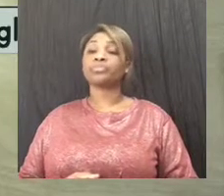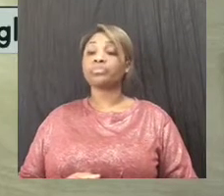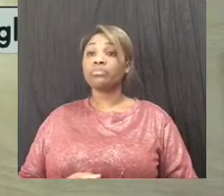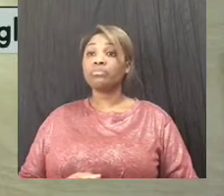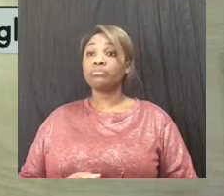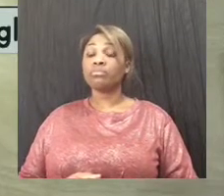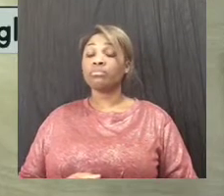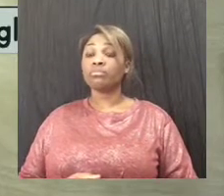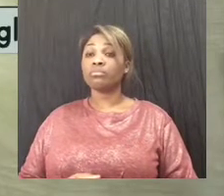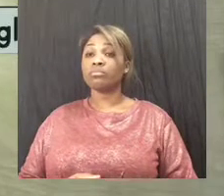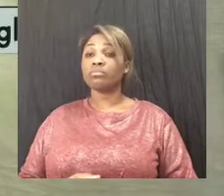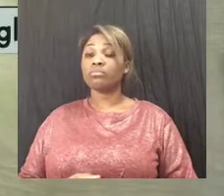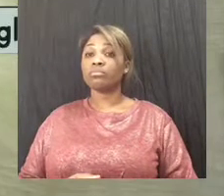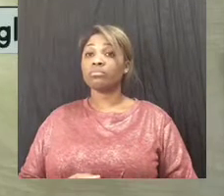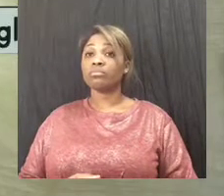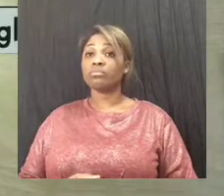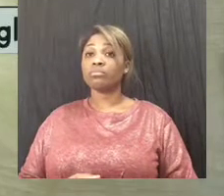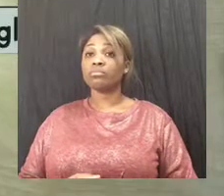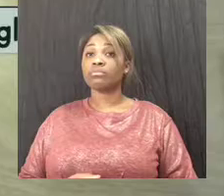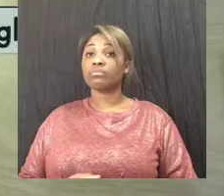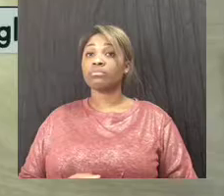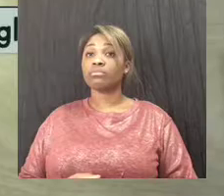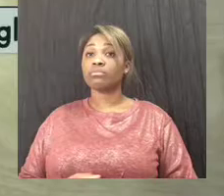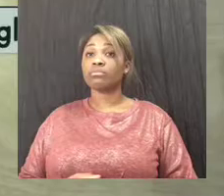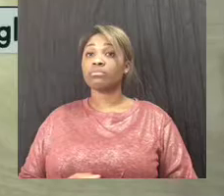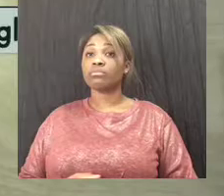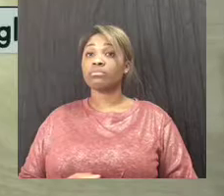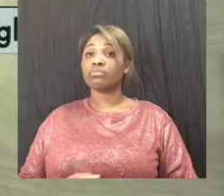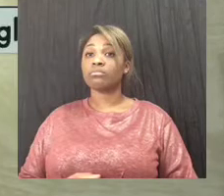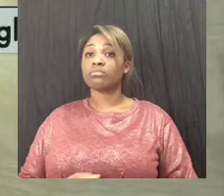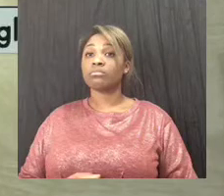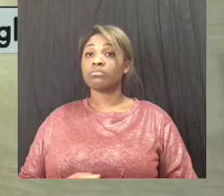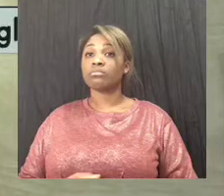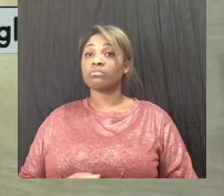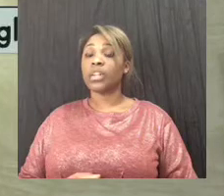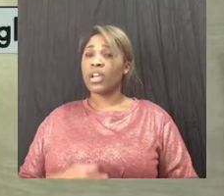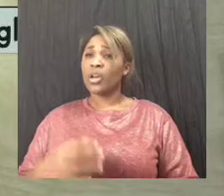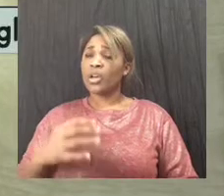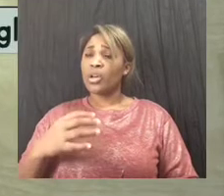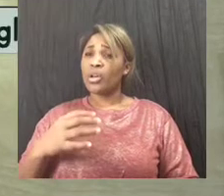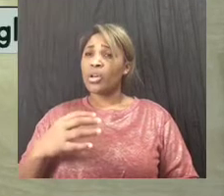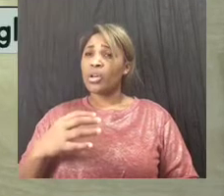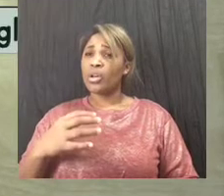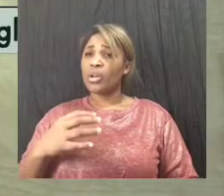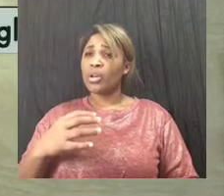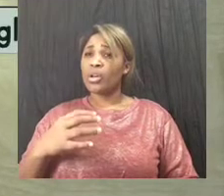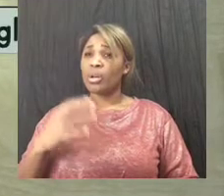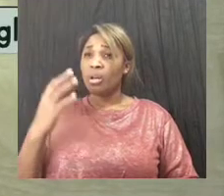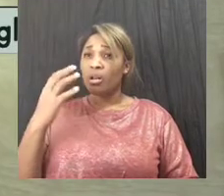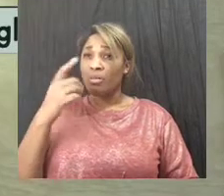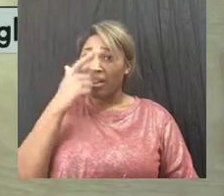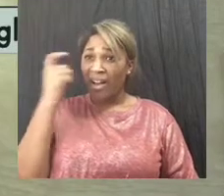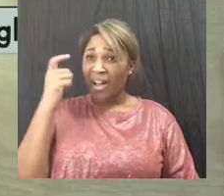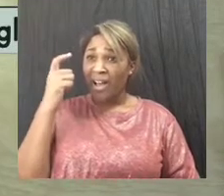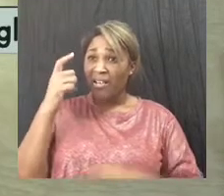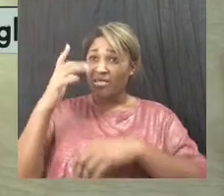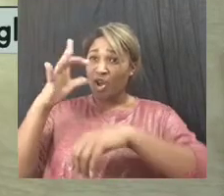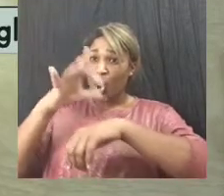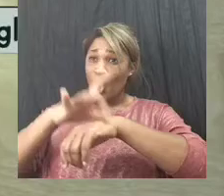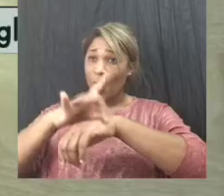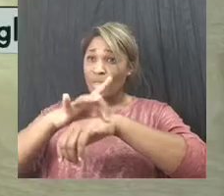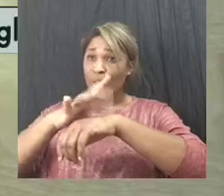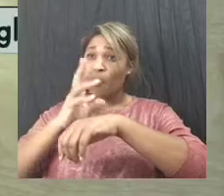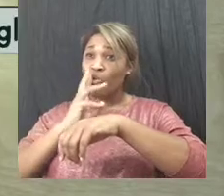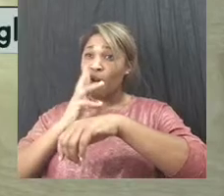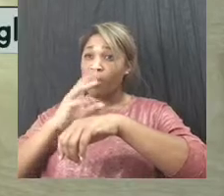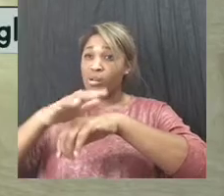So because so much of the Earth's water was frozen, the sea level